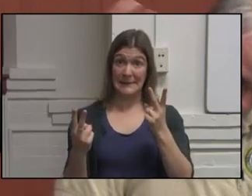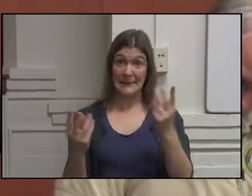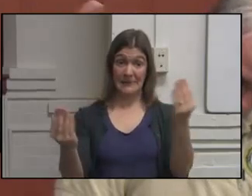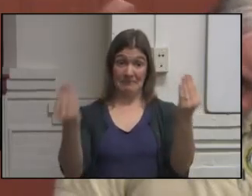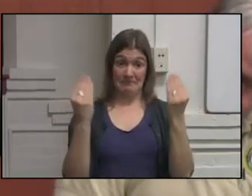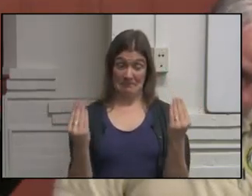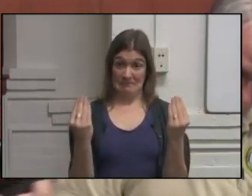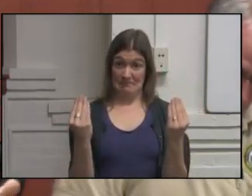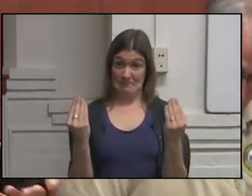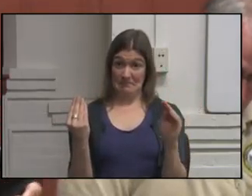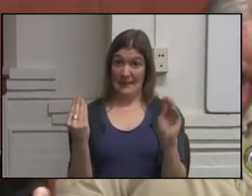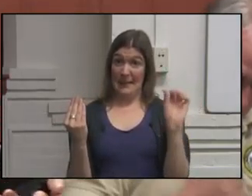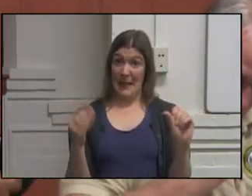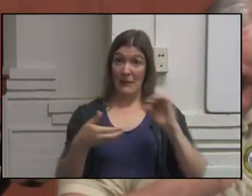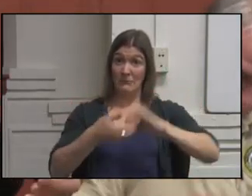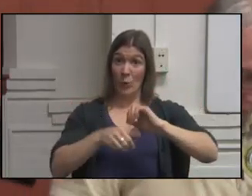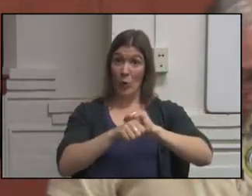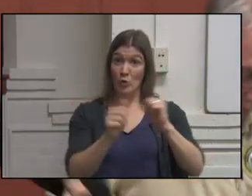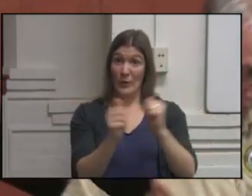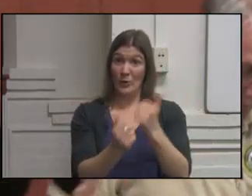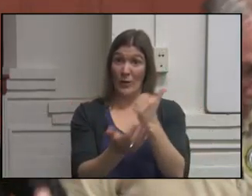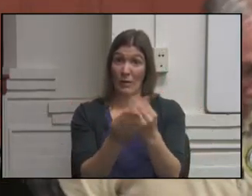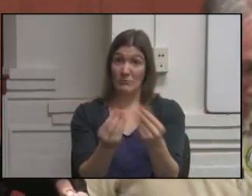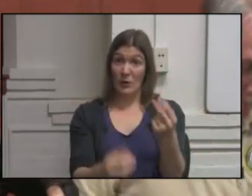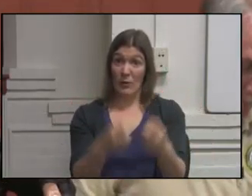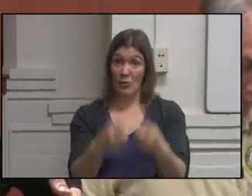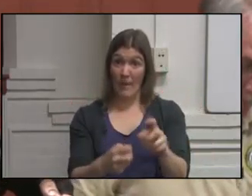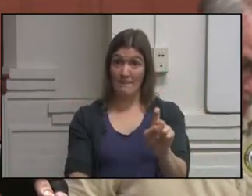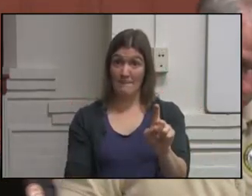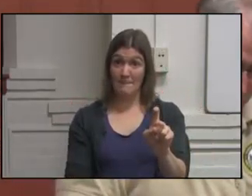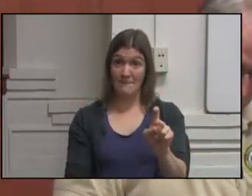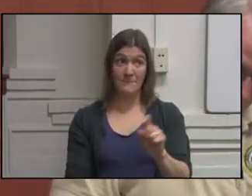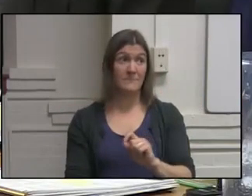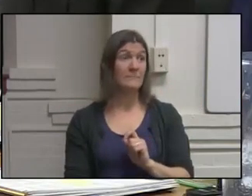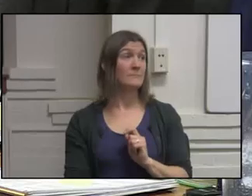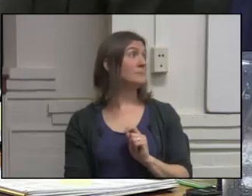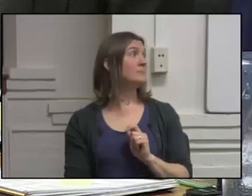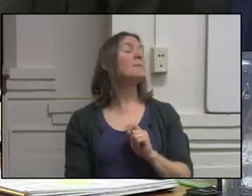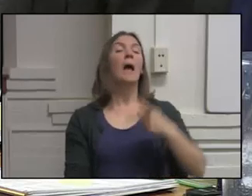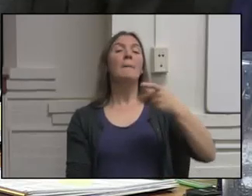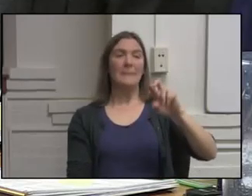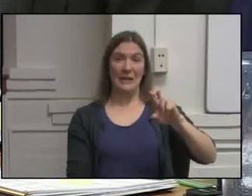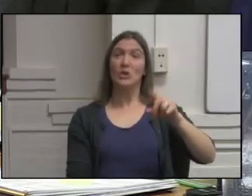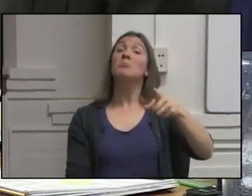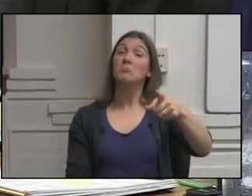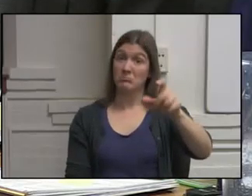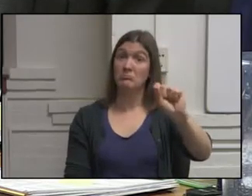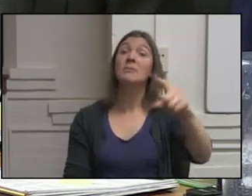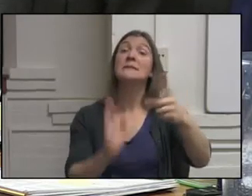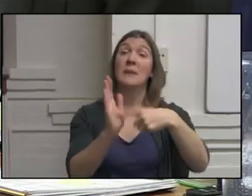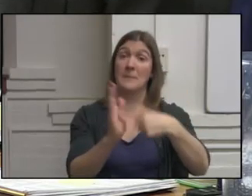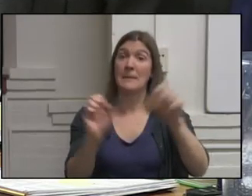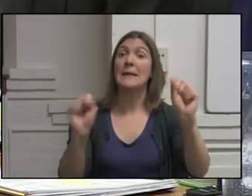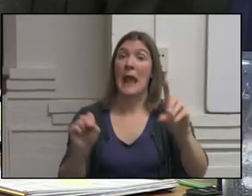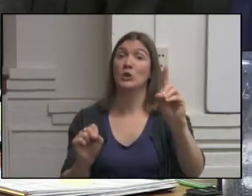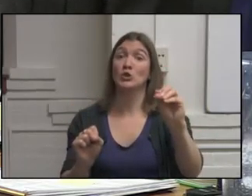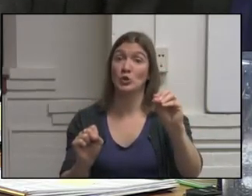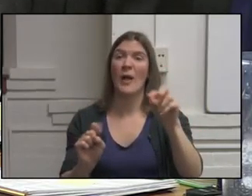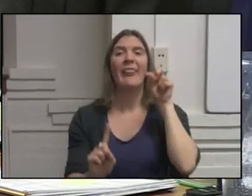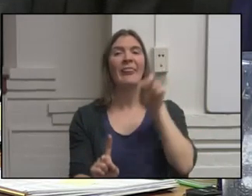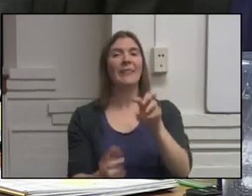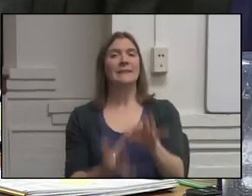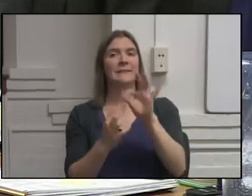their methods and approaches to resolving these kinds of issues? There are times when that might be appropriate. In